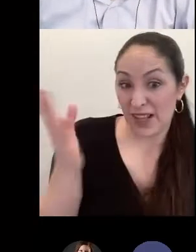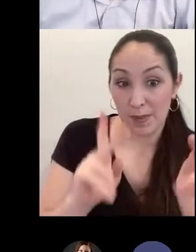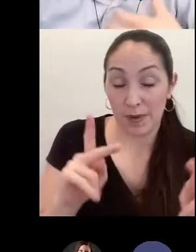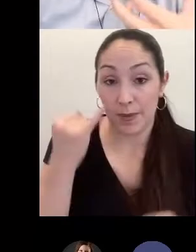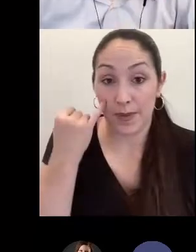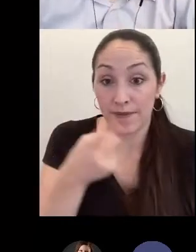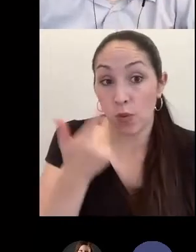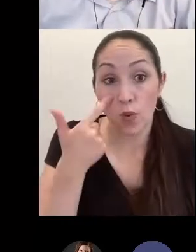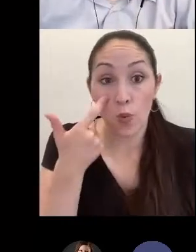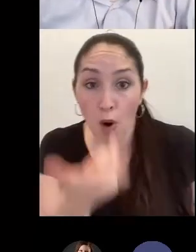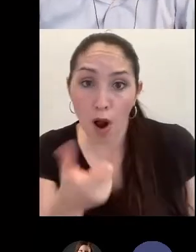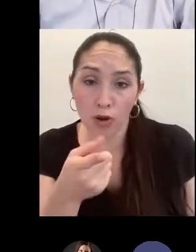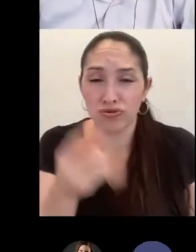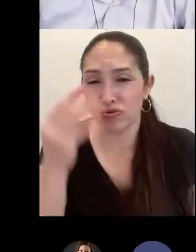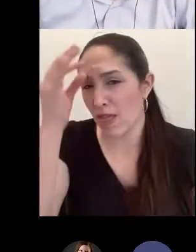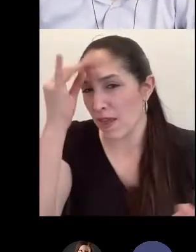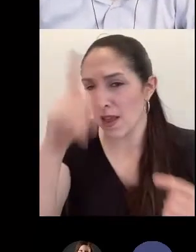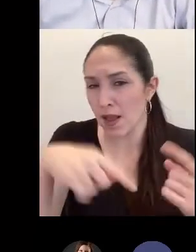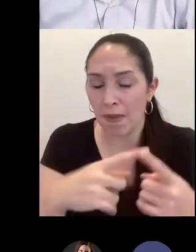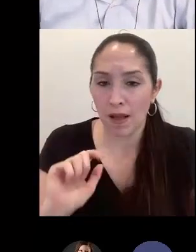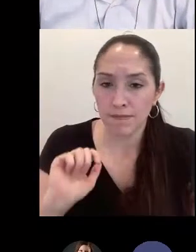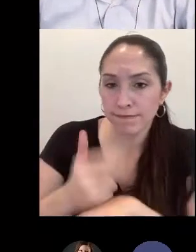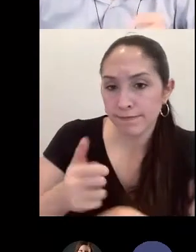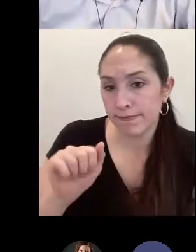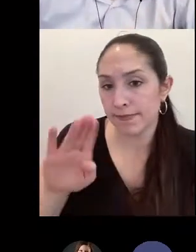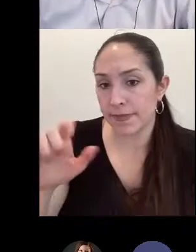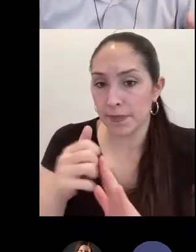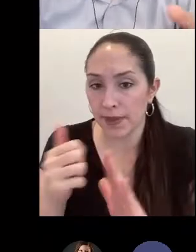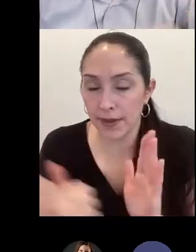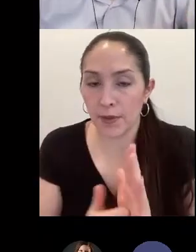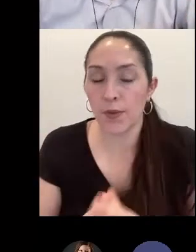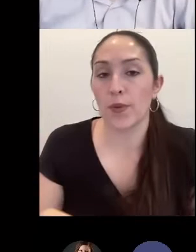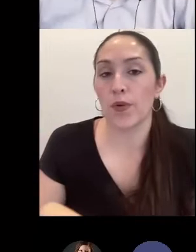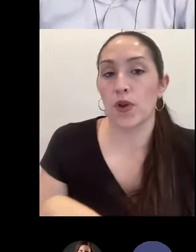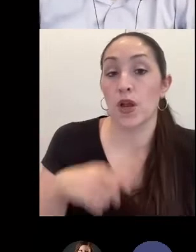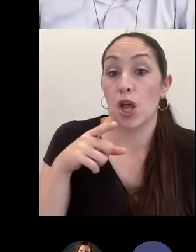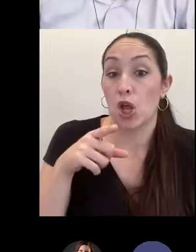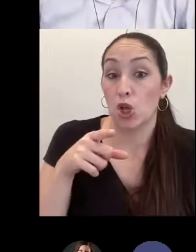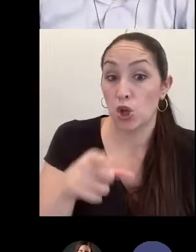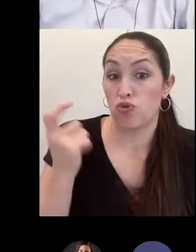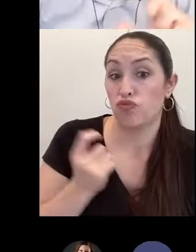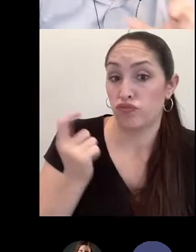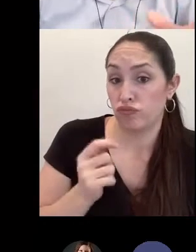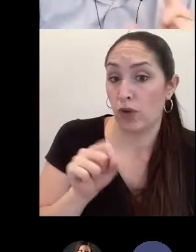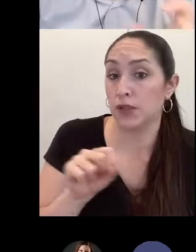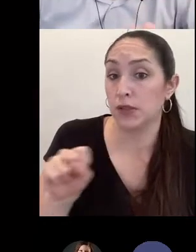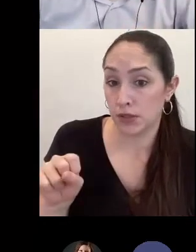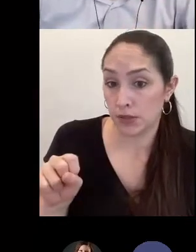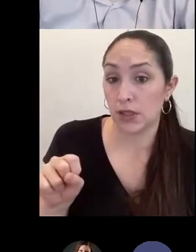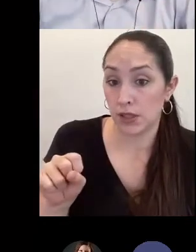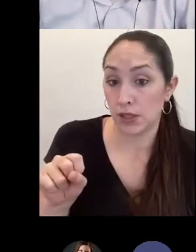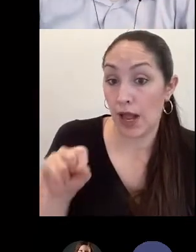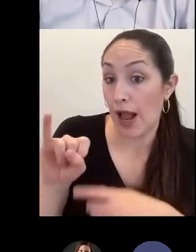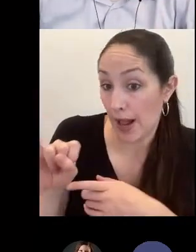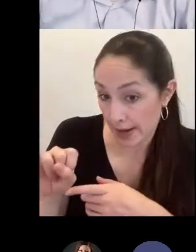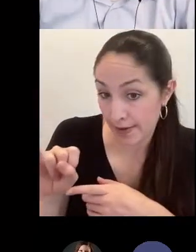if you're contemplating about opening an ABLE account and you're on supplemental security income benefits, so the SSI